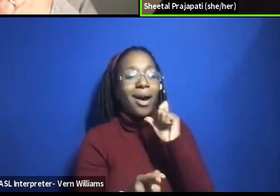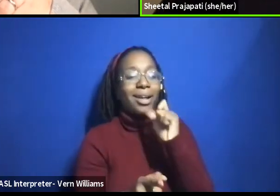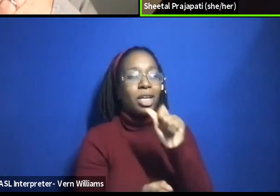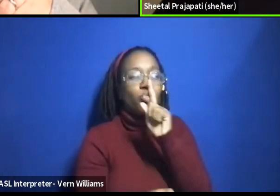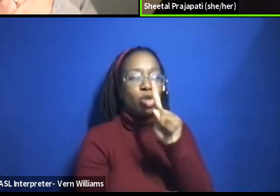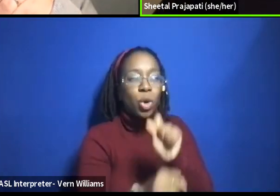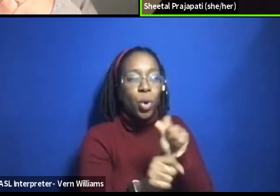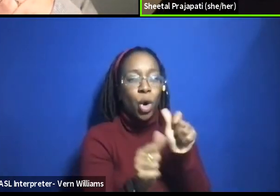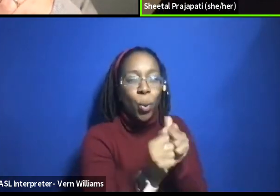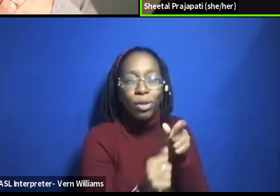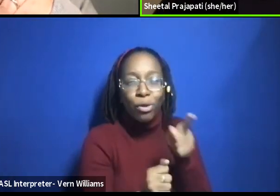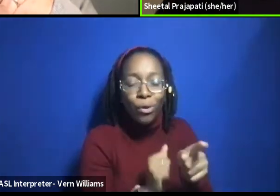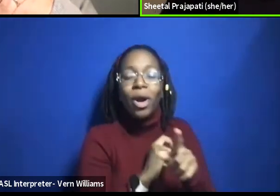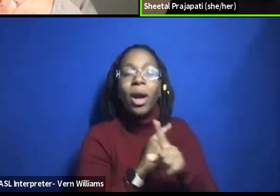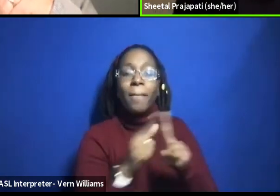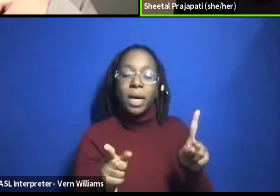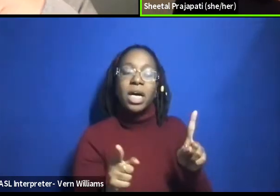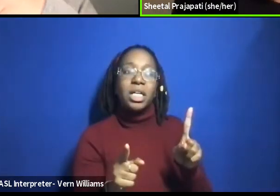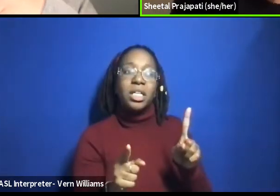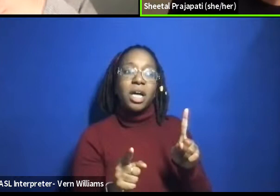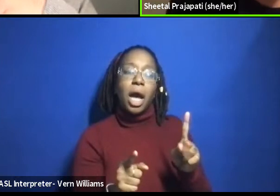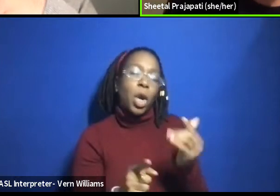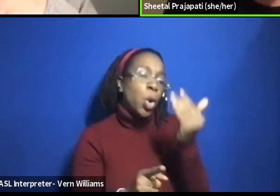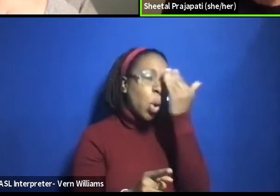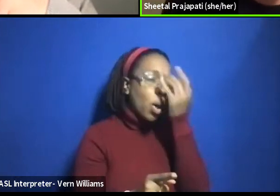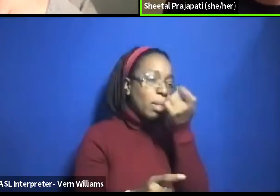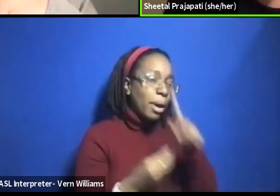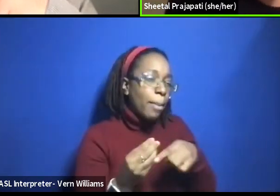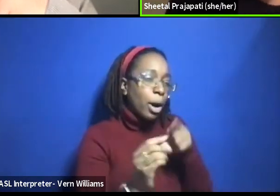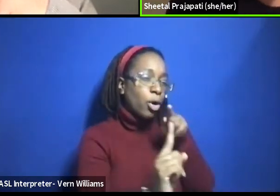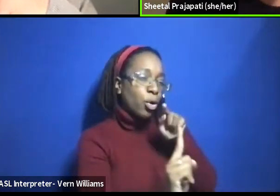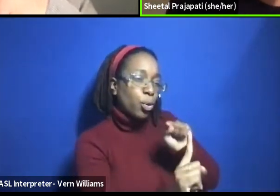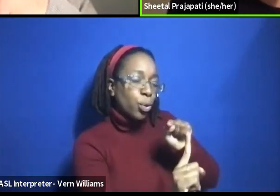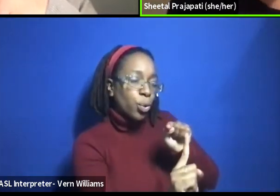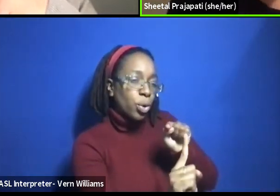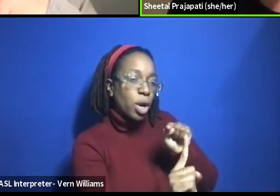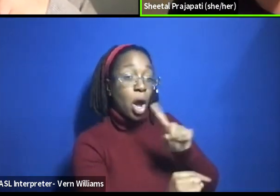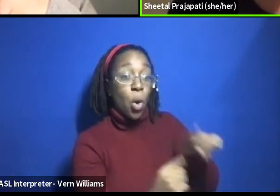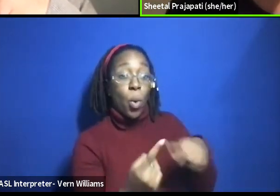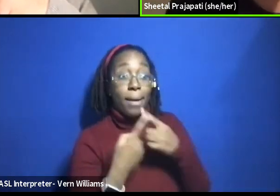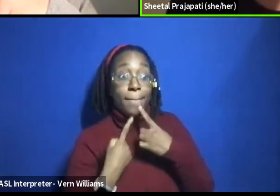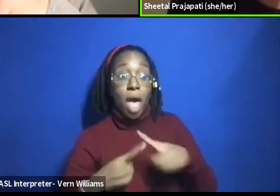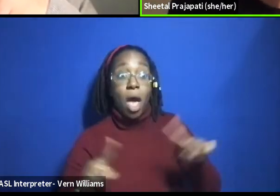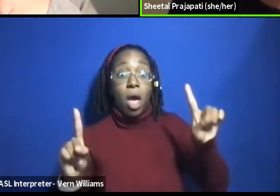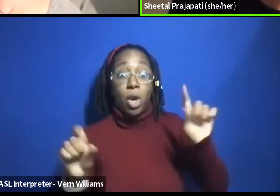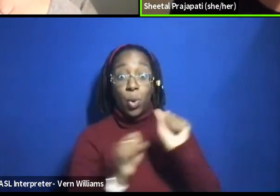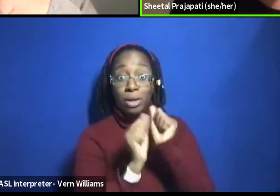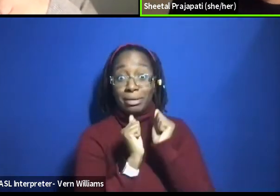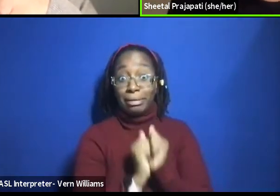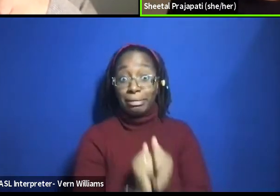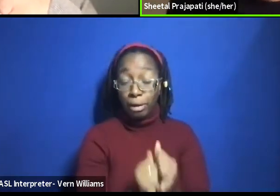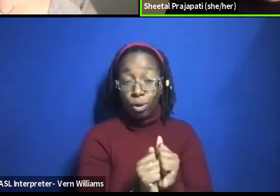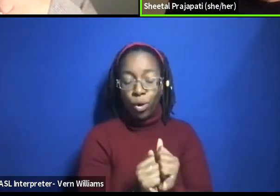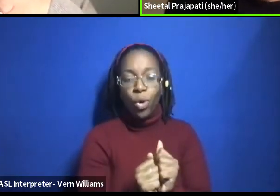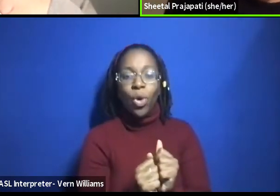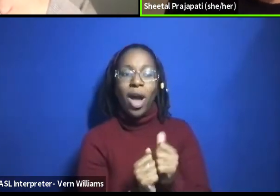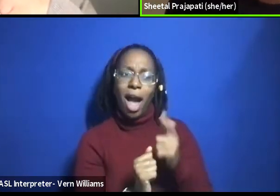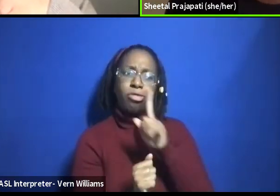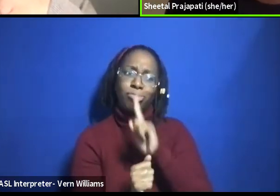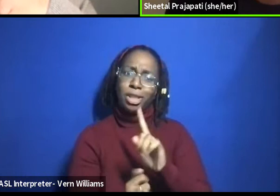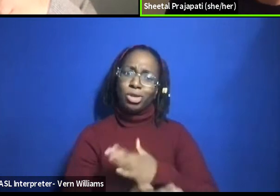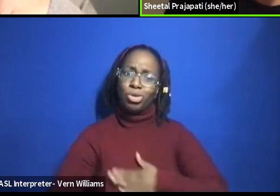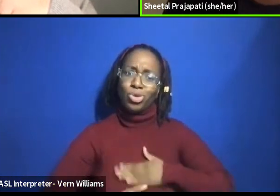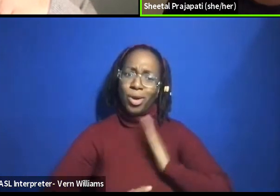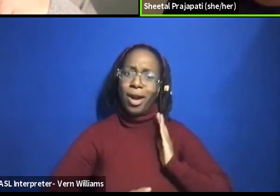were ready to work together, we had a great relationship. And I wouldn't say she's someone that valued education highly, but